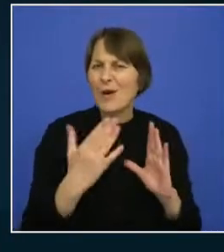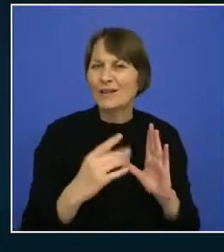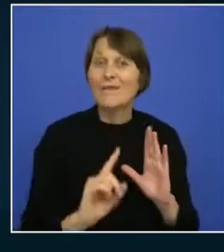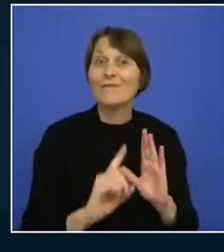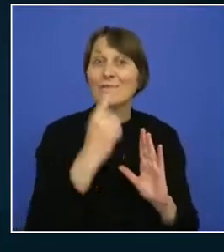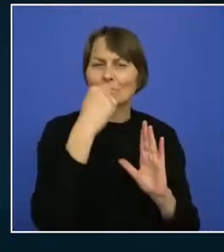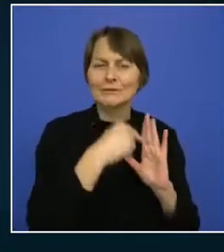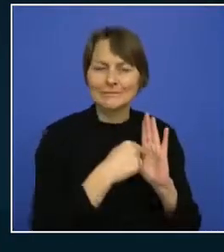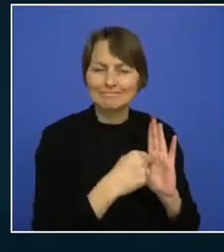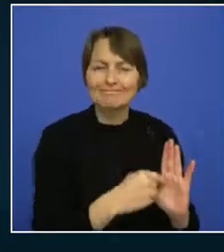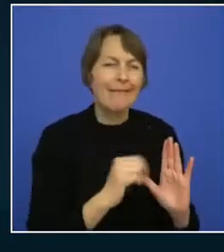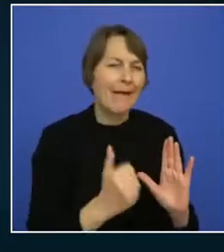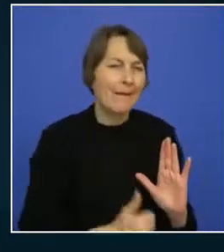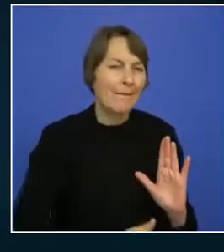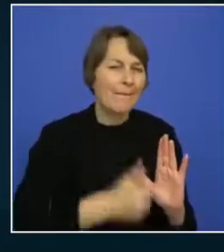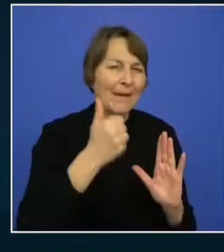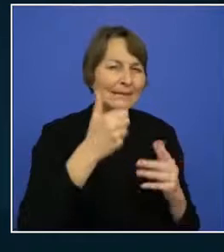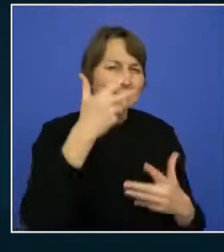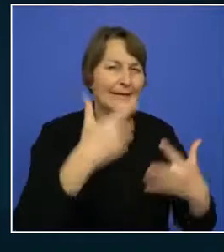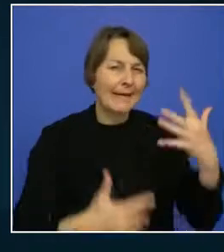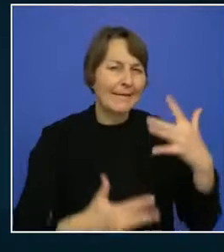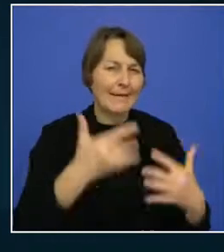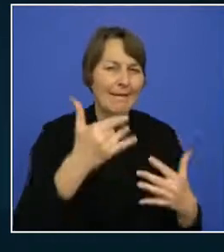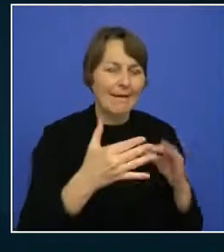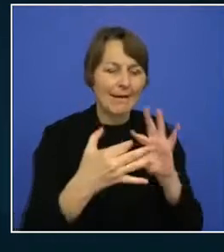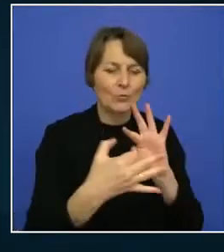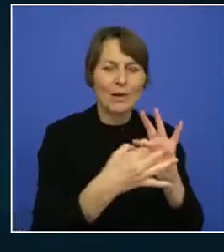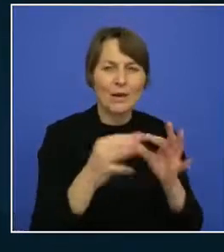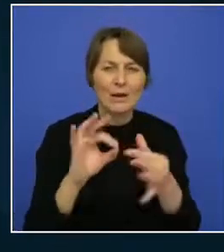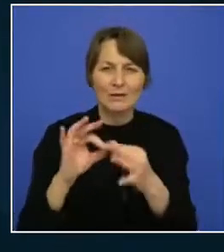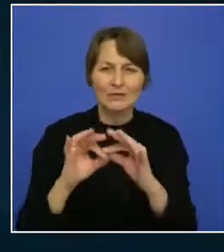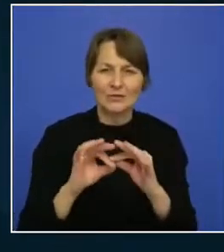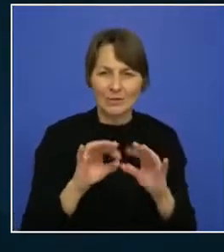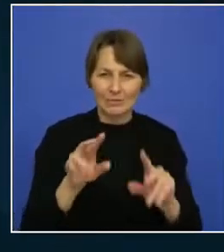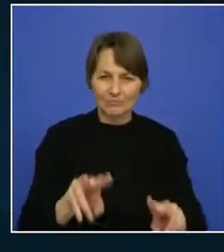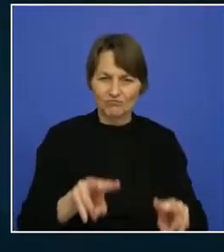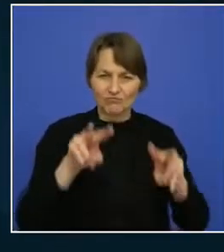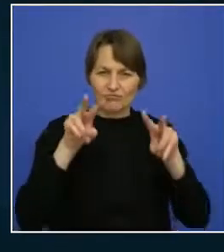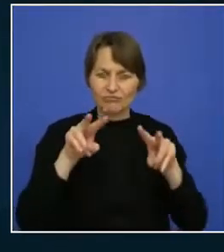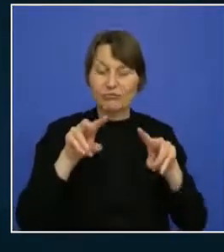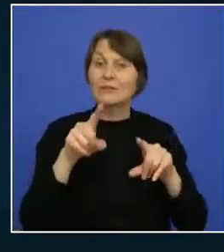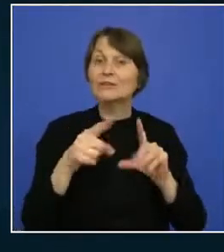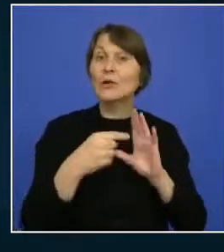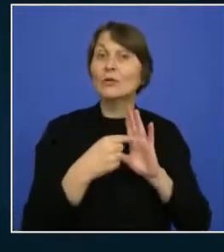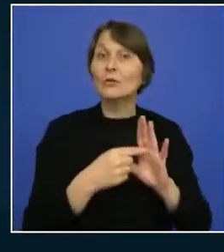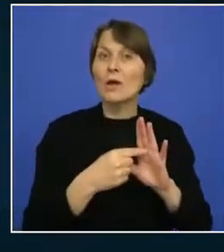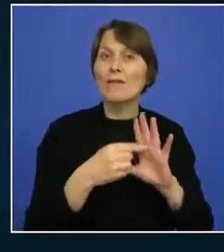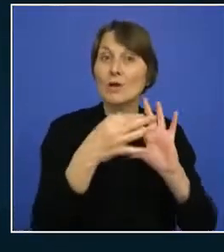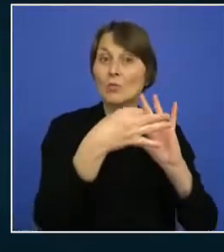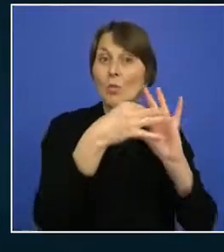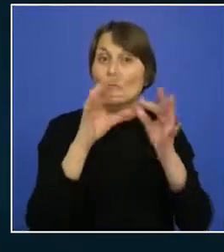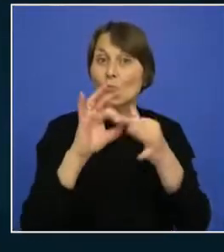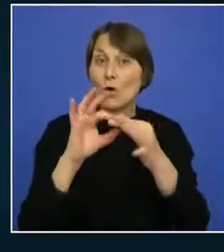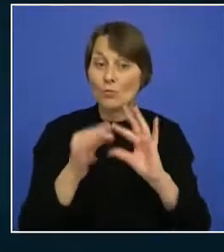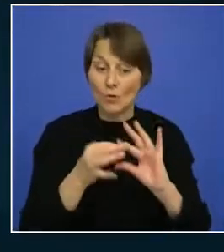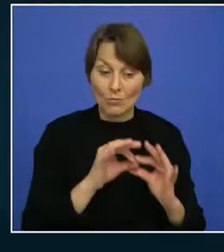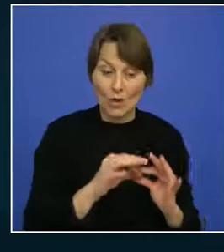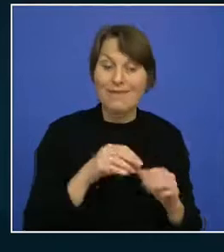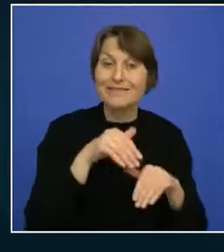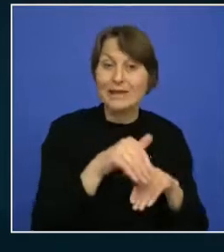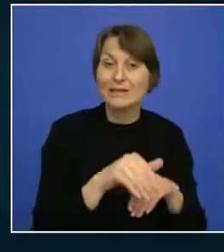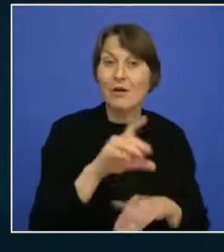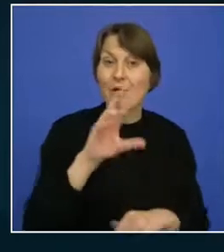data structure. So you can, if you're using relational databases or RDBMS type